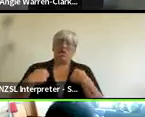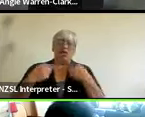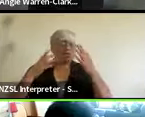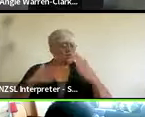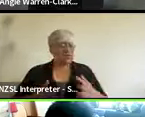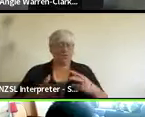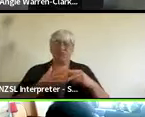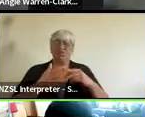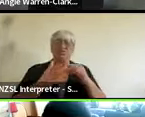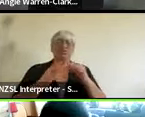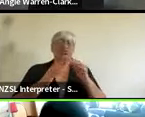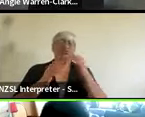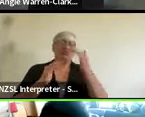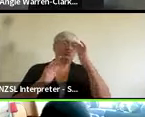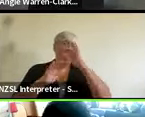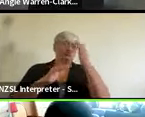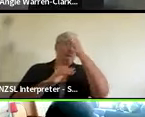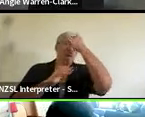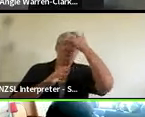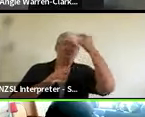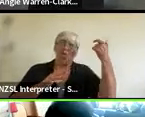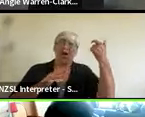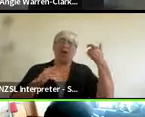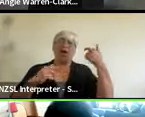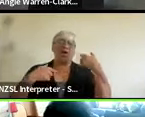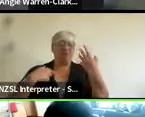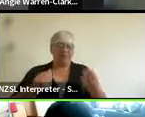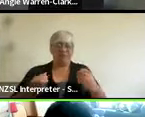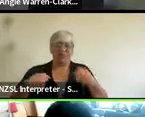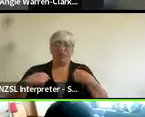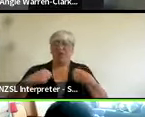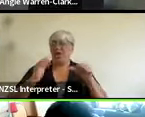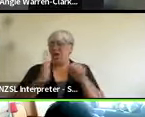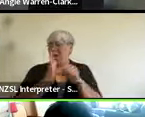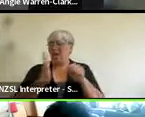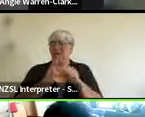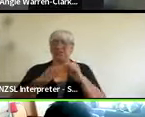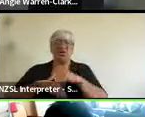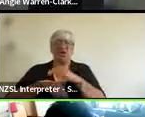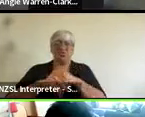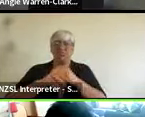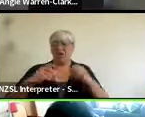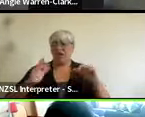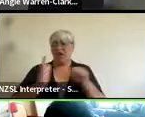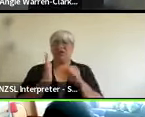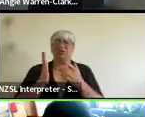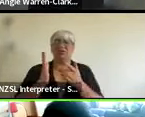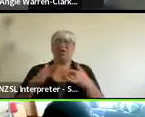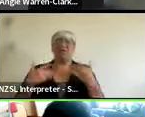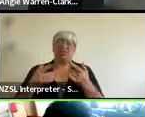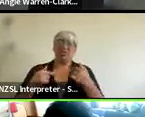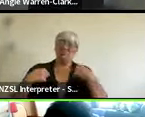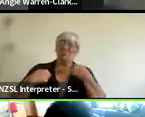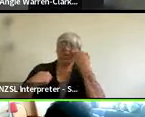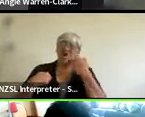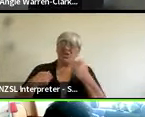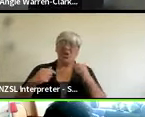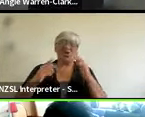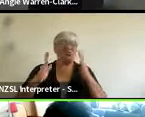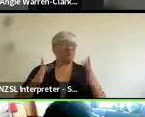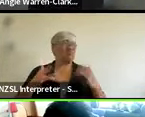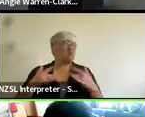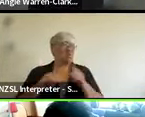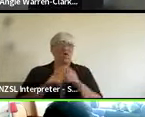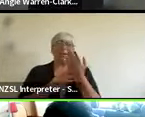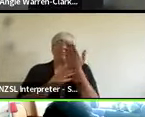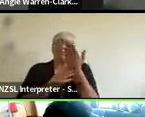and trauma. That even when we face hardship and trauma, as Māori, we have to beg for our